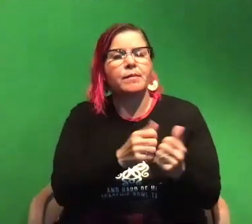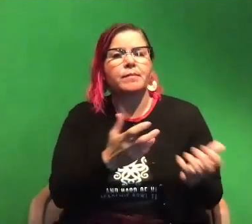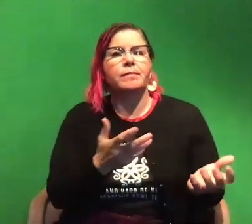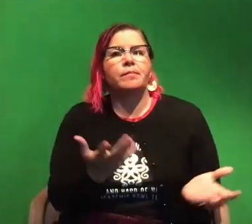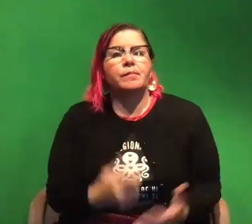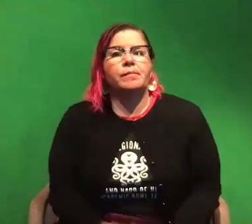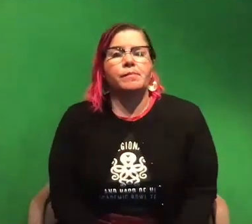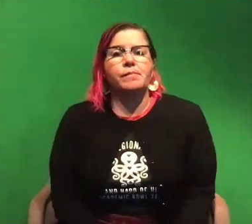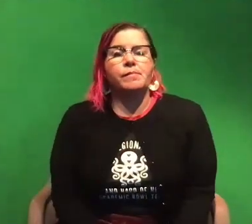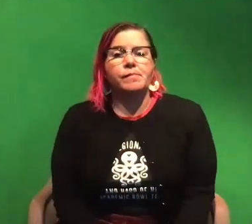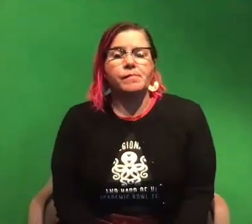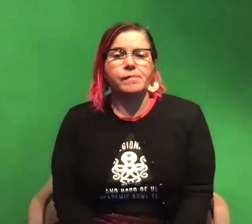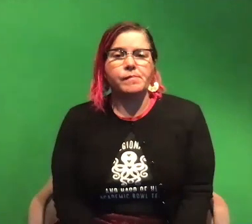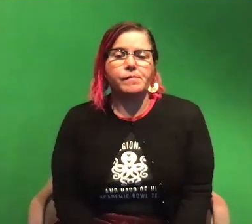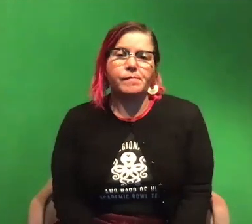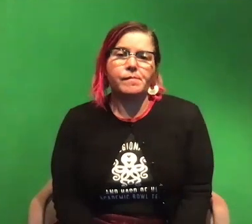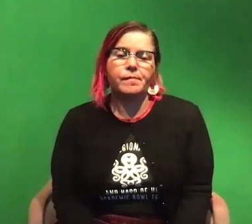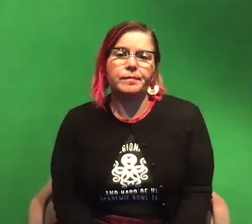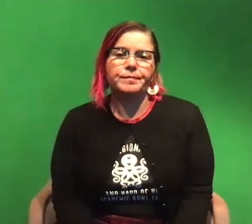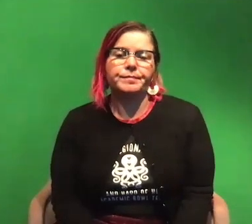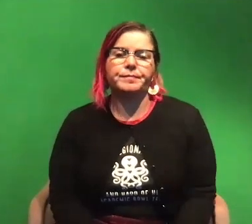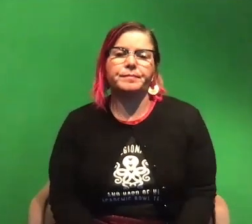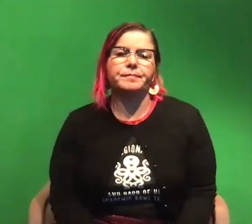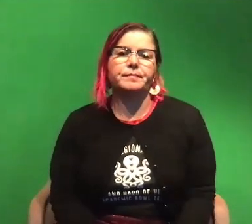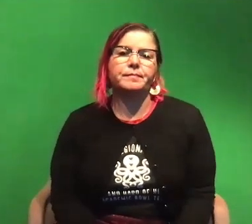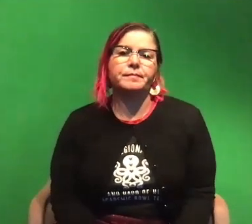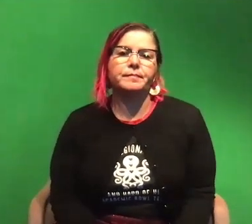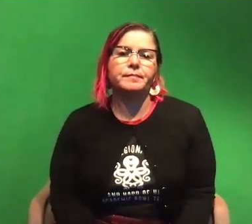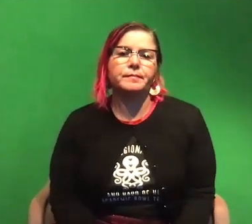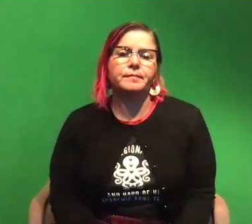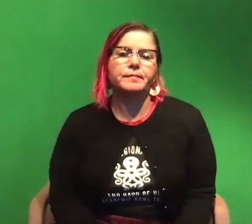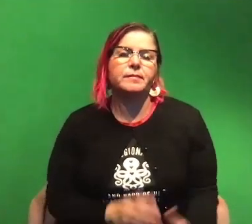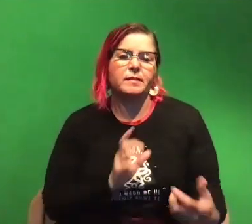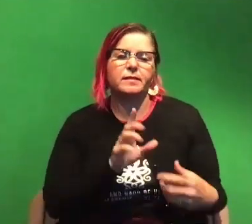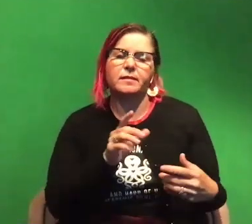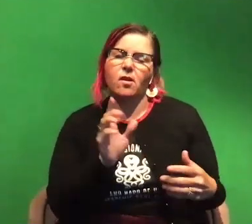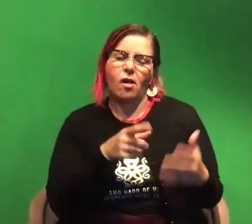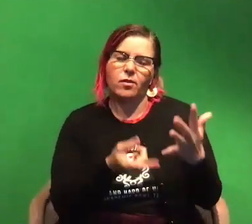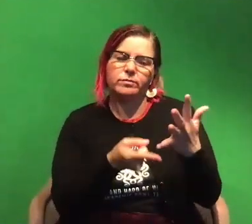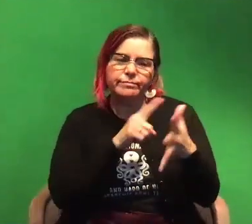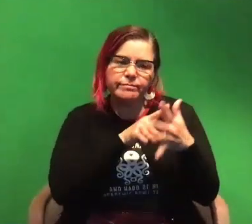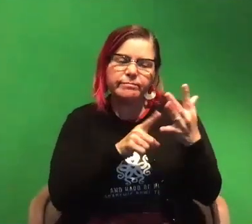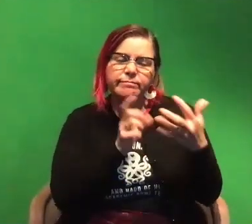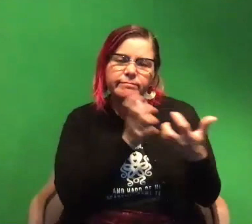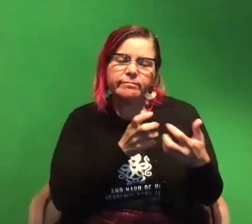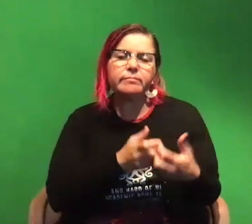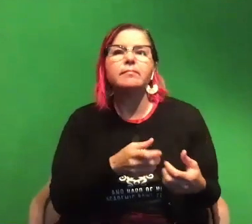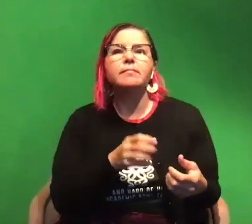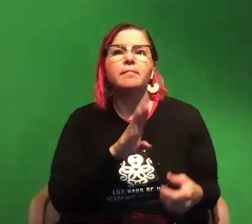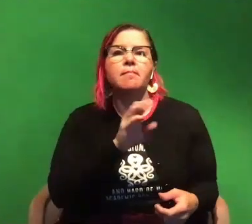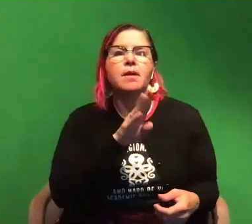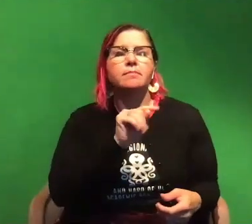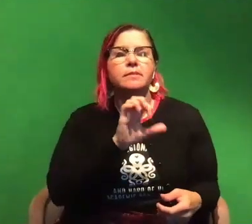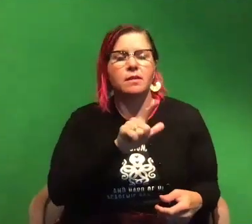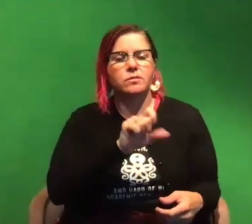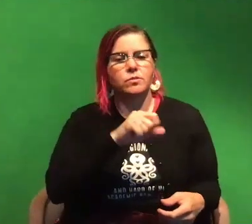have been working with initially here are all fitting those same criteria, and those are the bobtail squids.